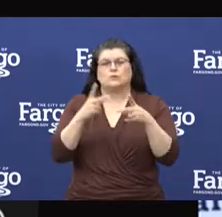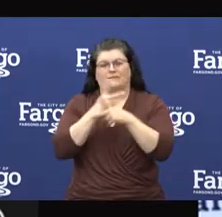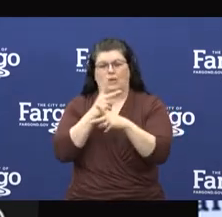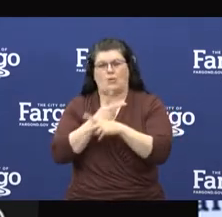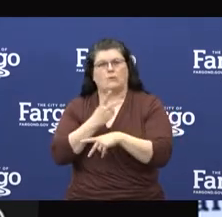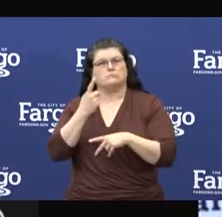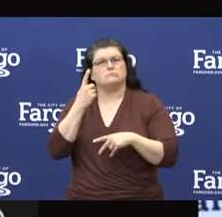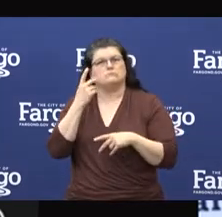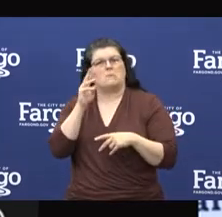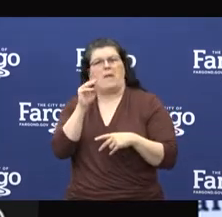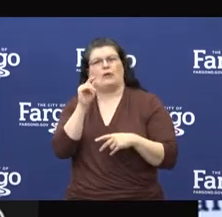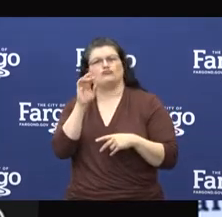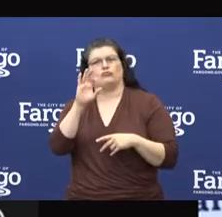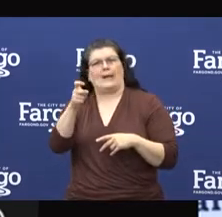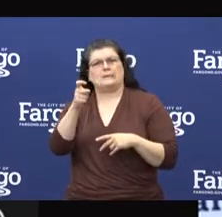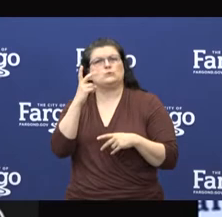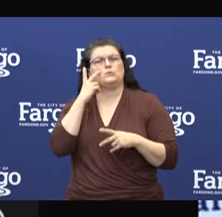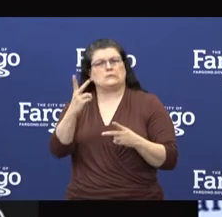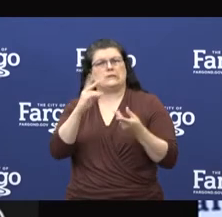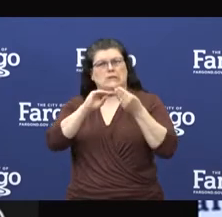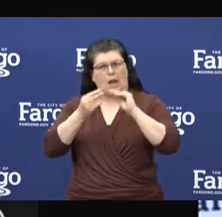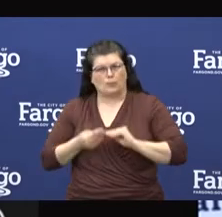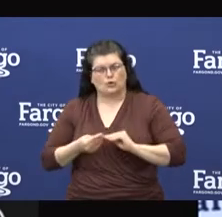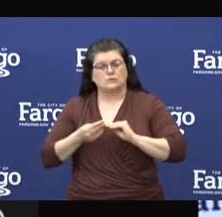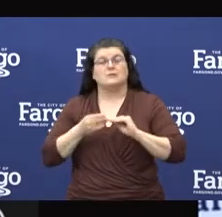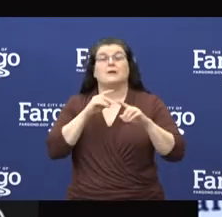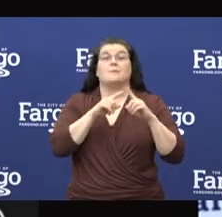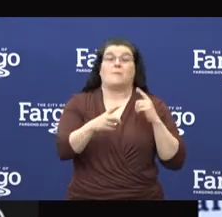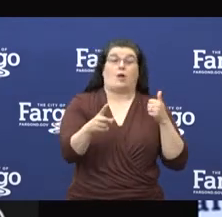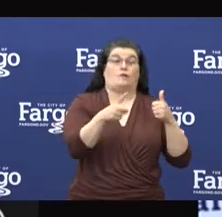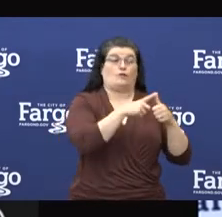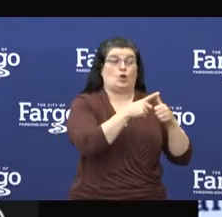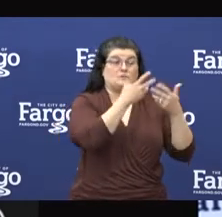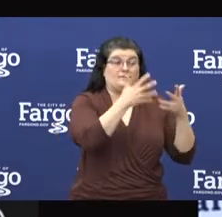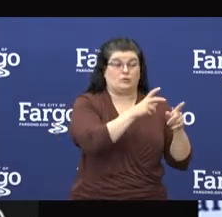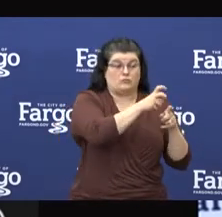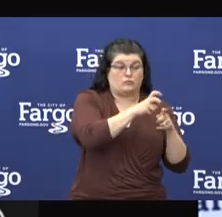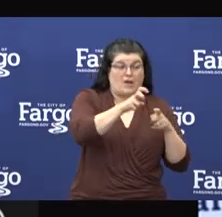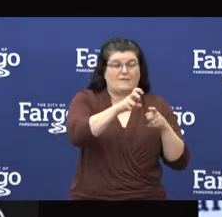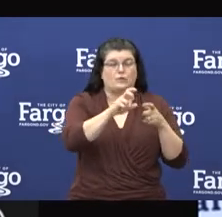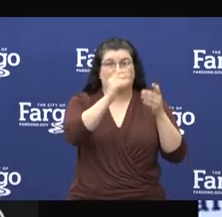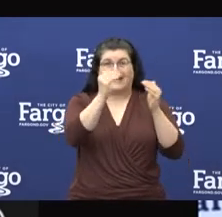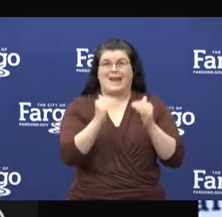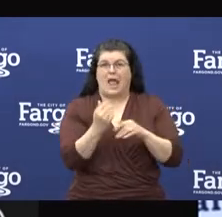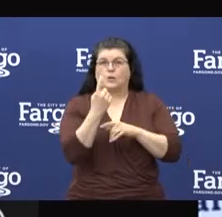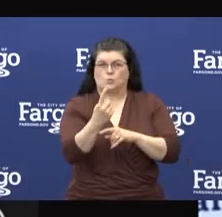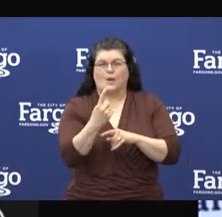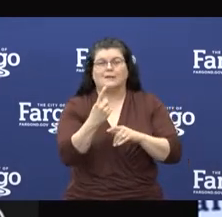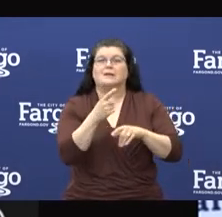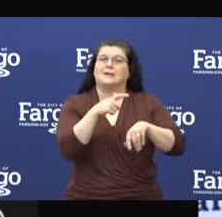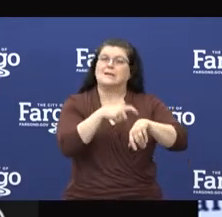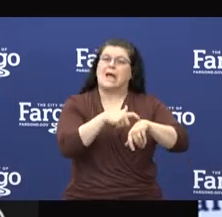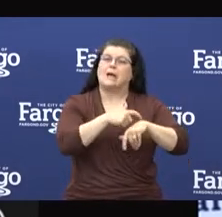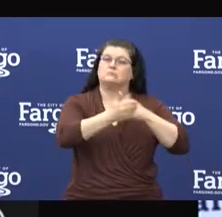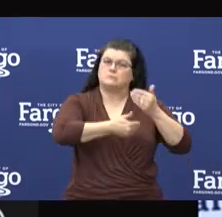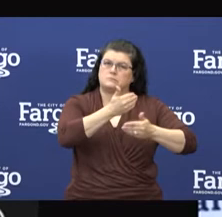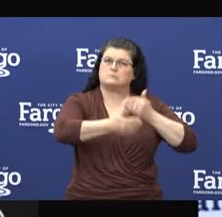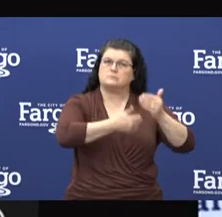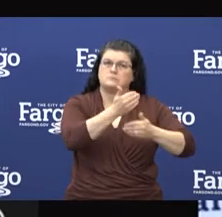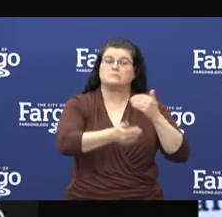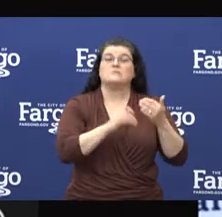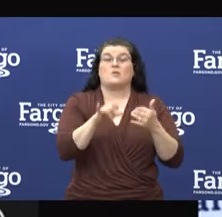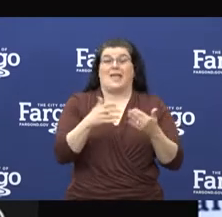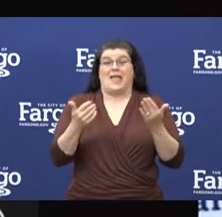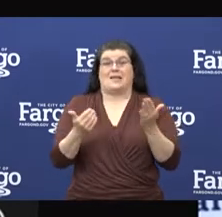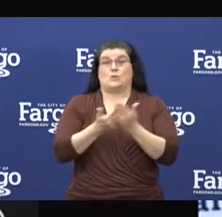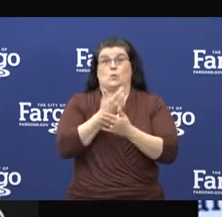It has taken some time to transition out of one testing matrix and into the next. So starting today, the testing matrix for our area